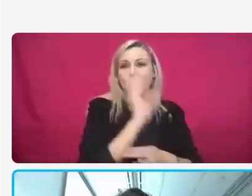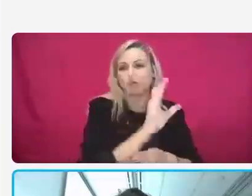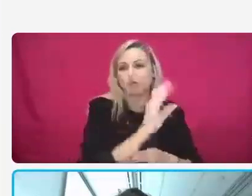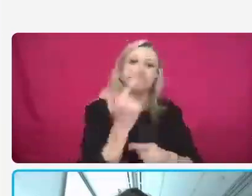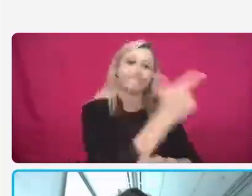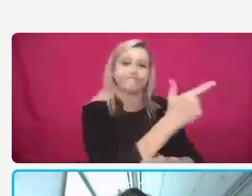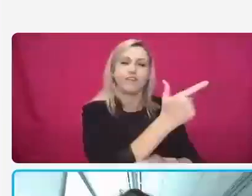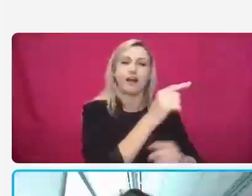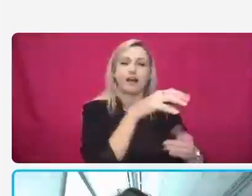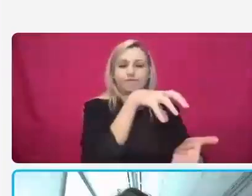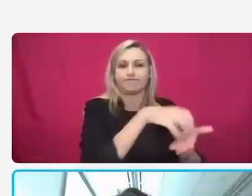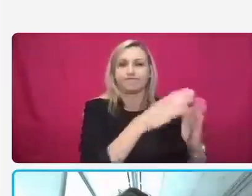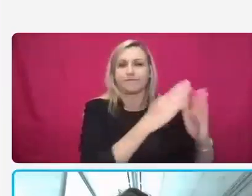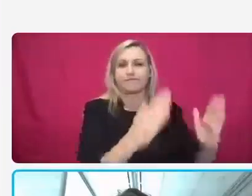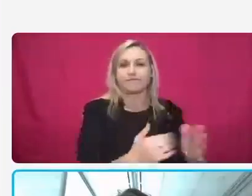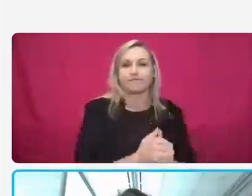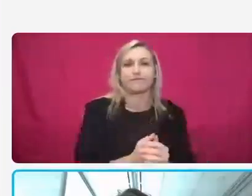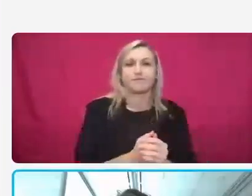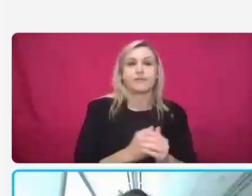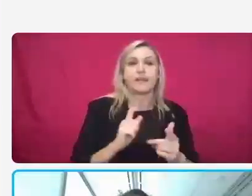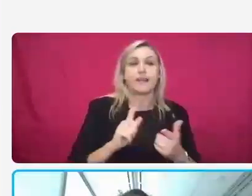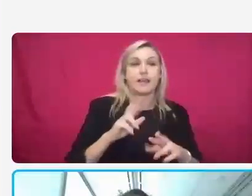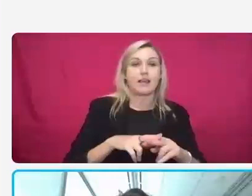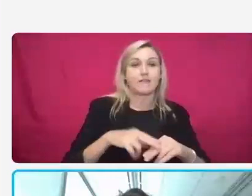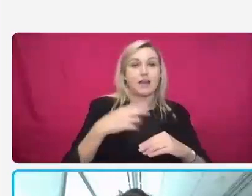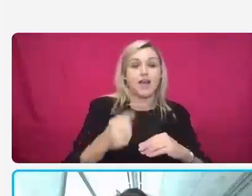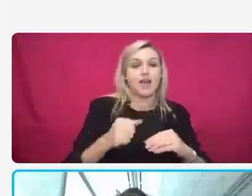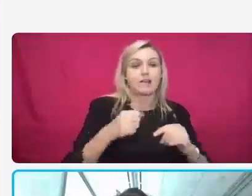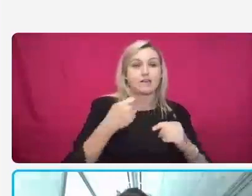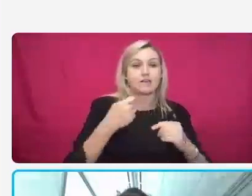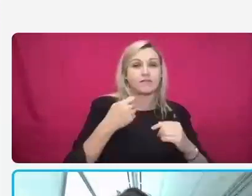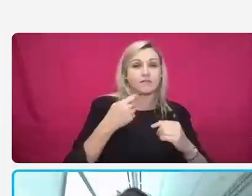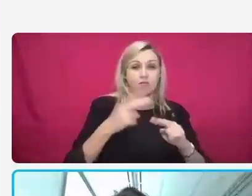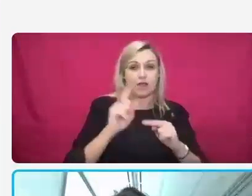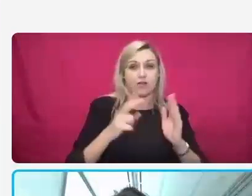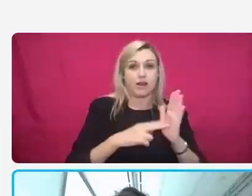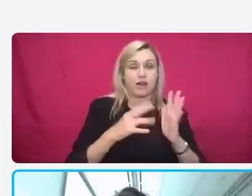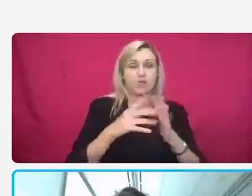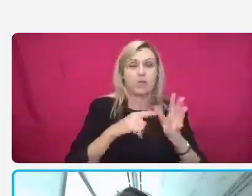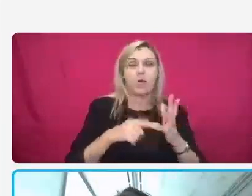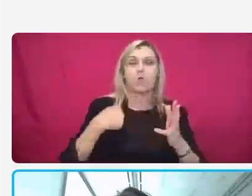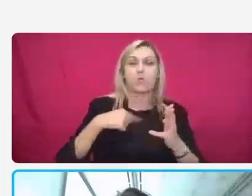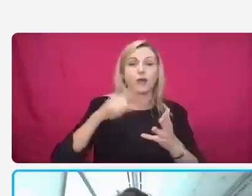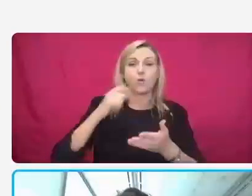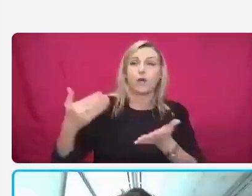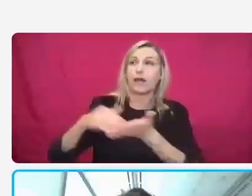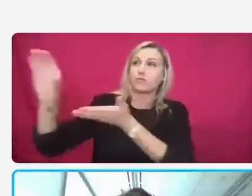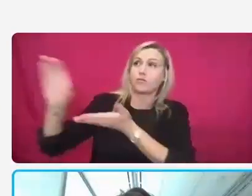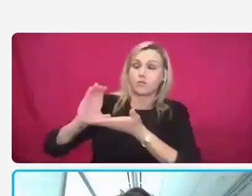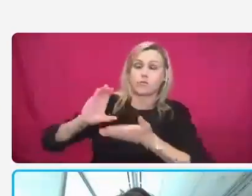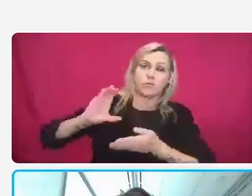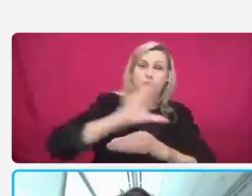for an NWOW 1 was set at the current ACFI rates, the base care tariffs provide a significant funding boost to remote,